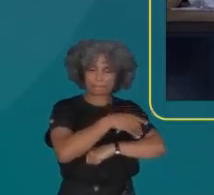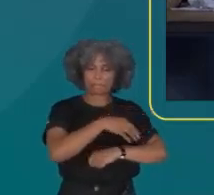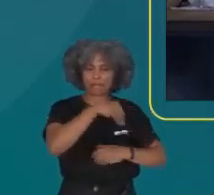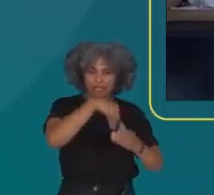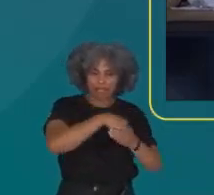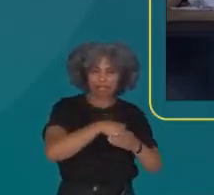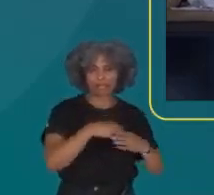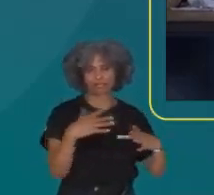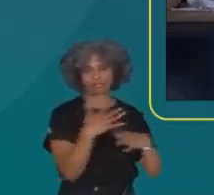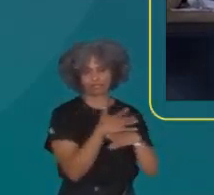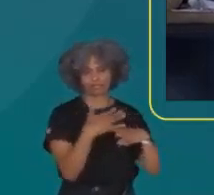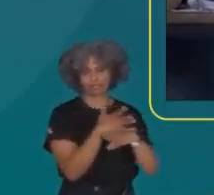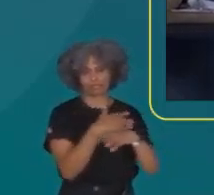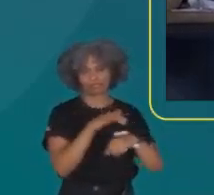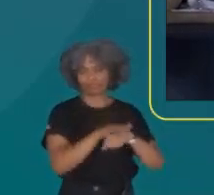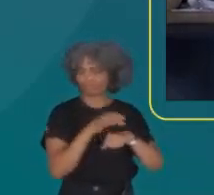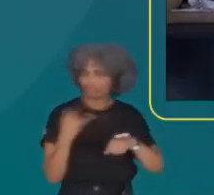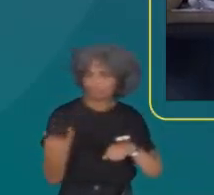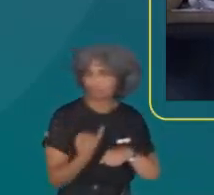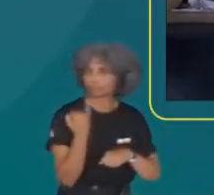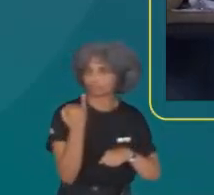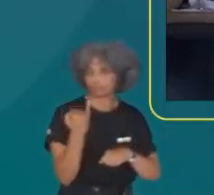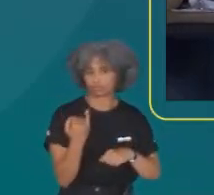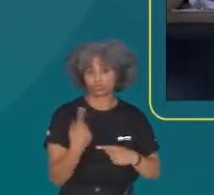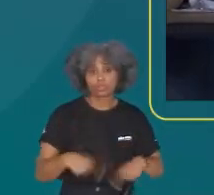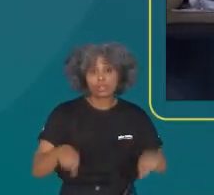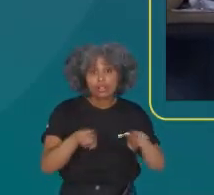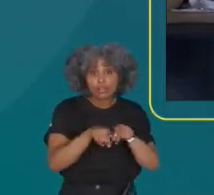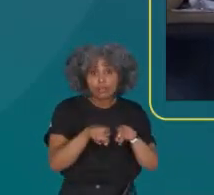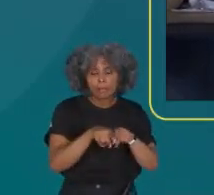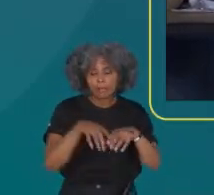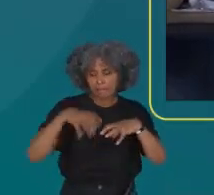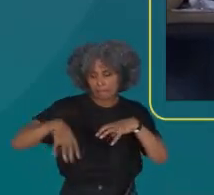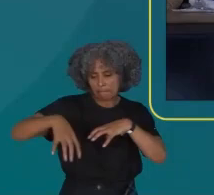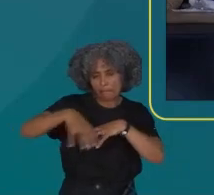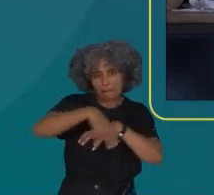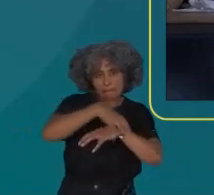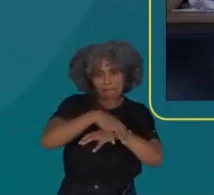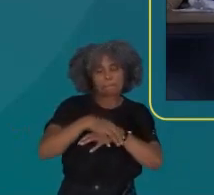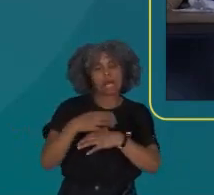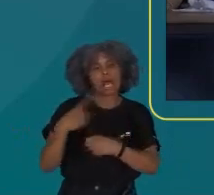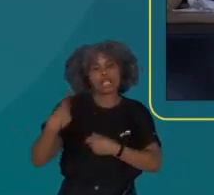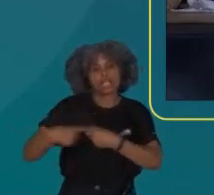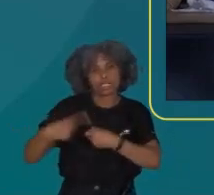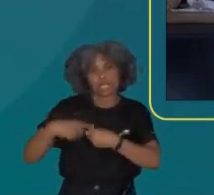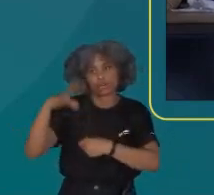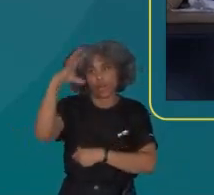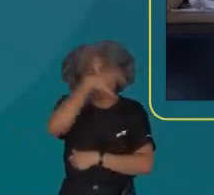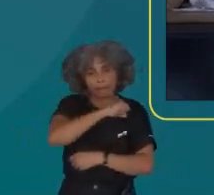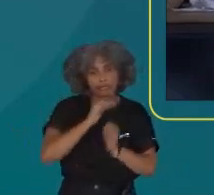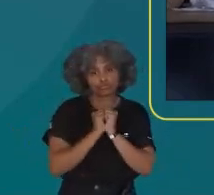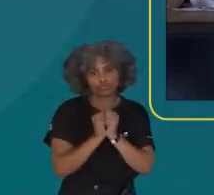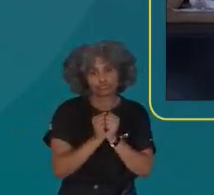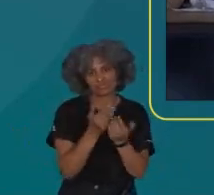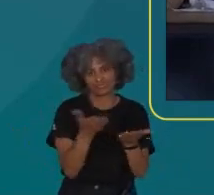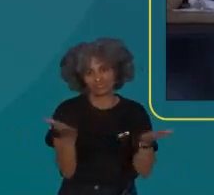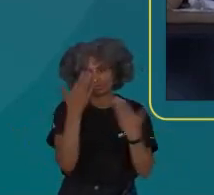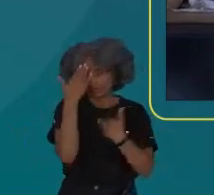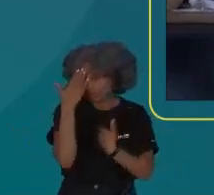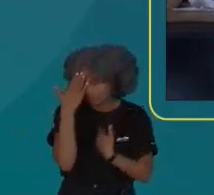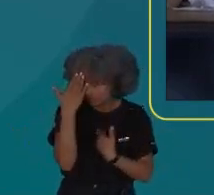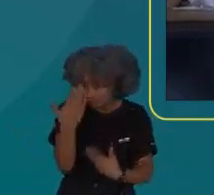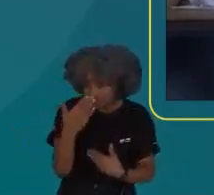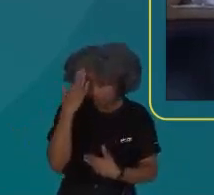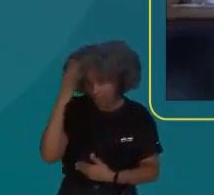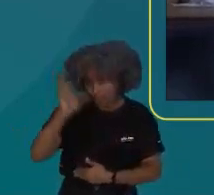cities around urban agriculture. So thank you for being such a pioneer, not only in this on this continent, but also globally. Thank